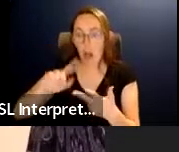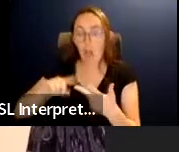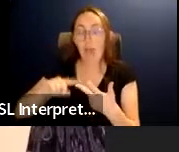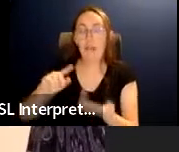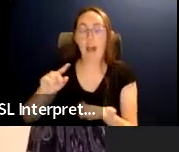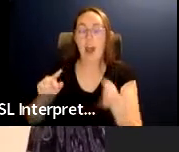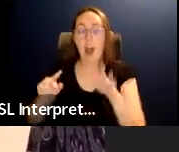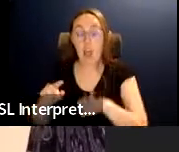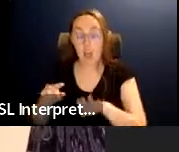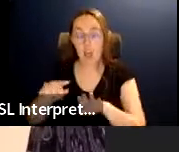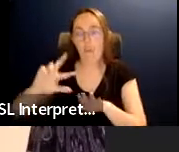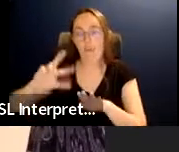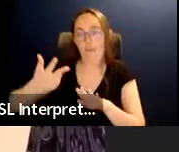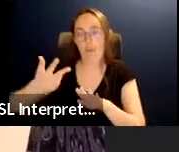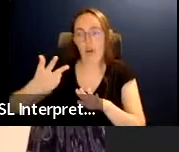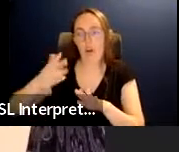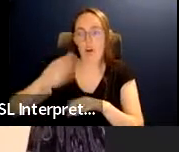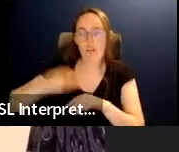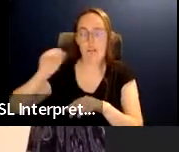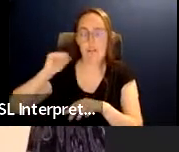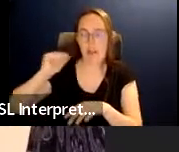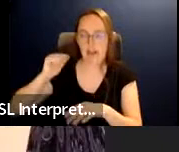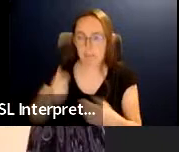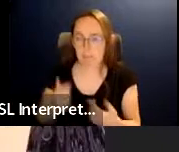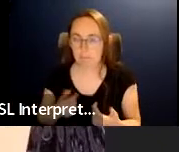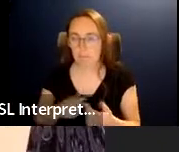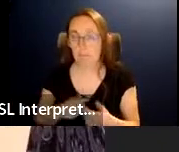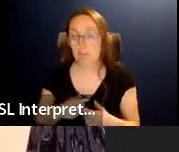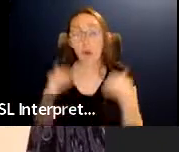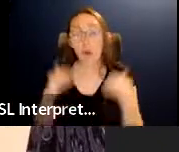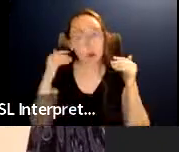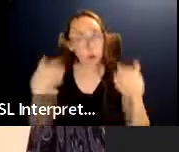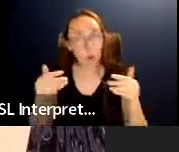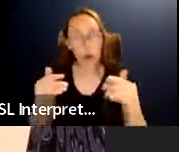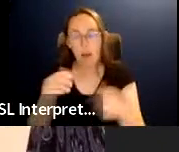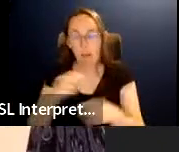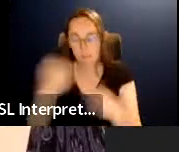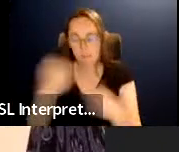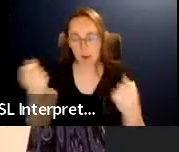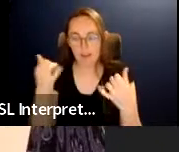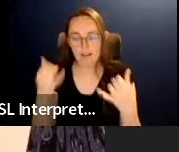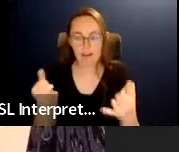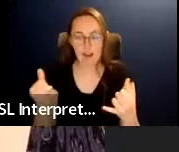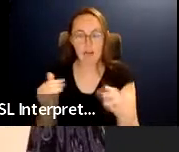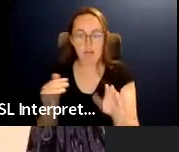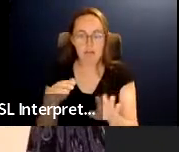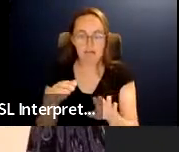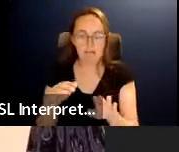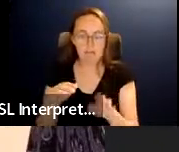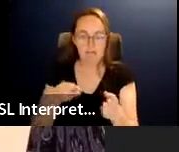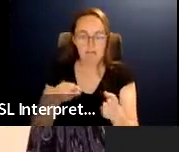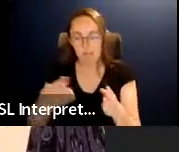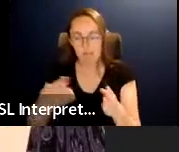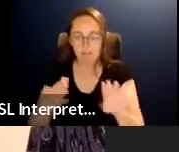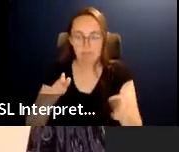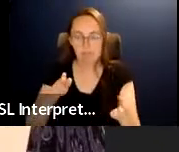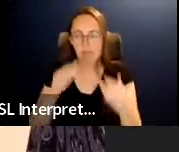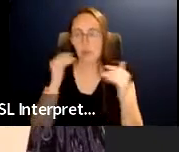have the third score line on the back. So just everybody just go ahead and break along those score lines.